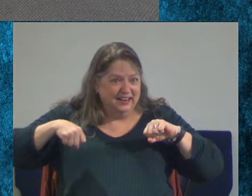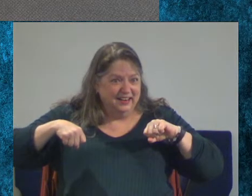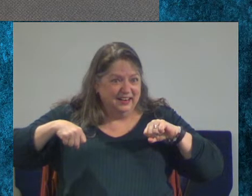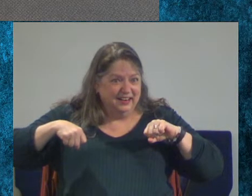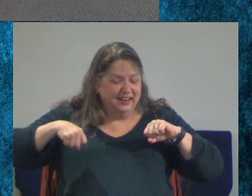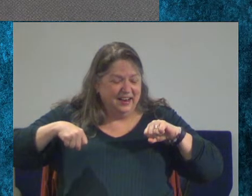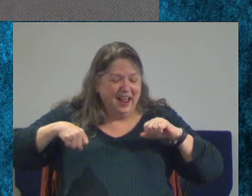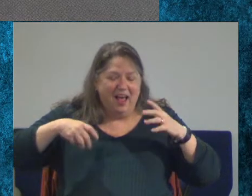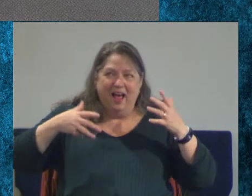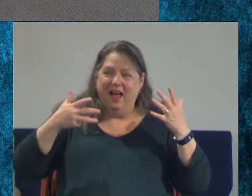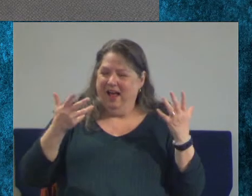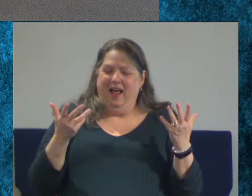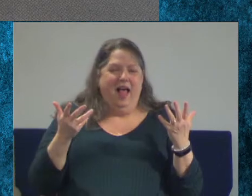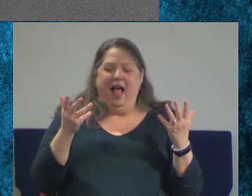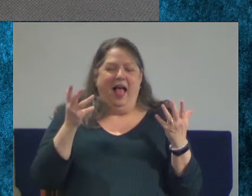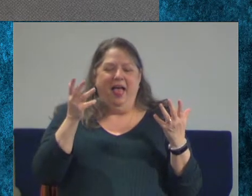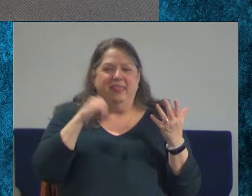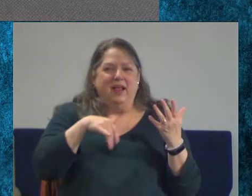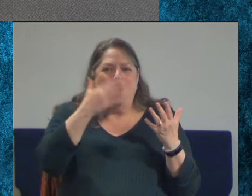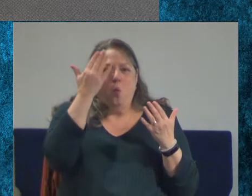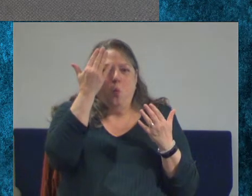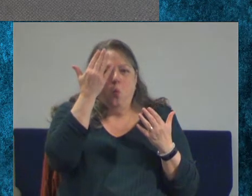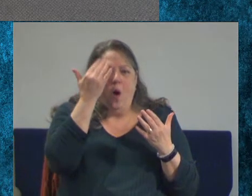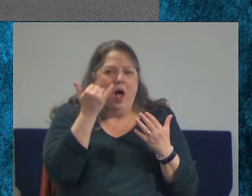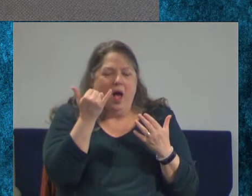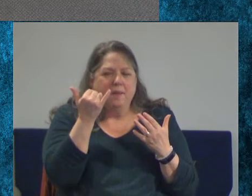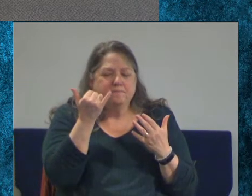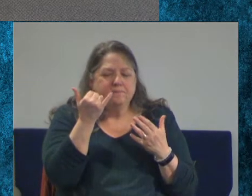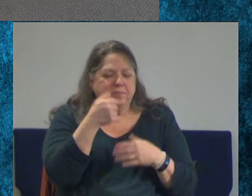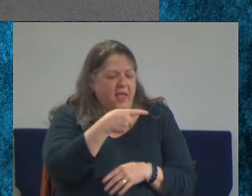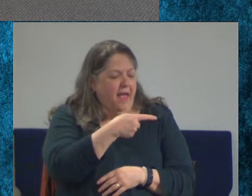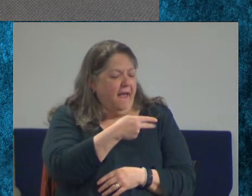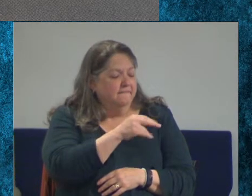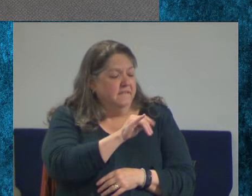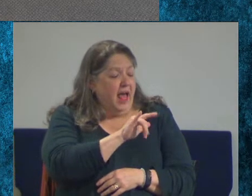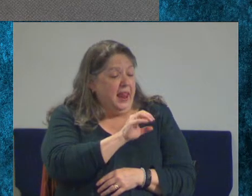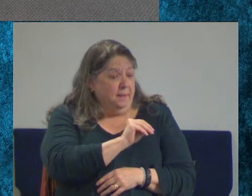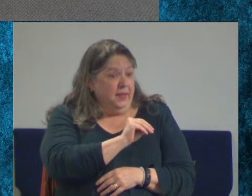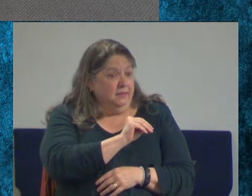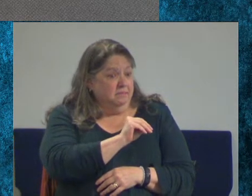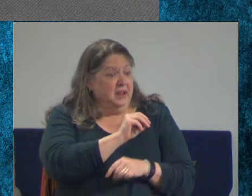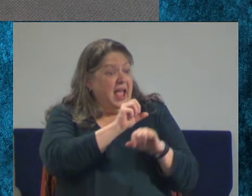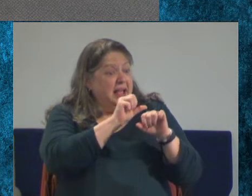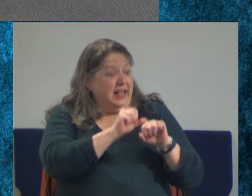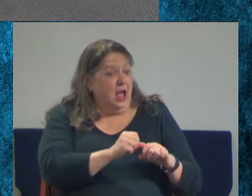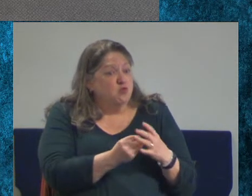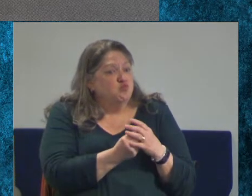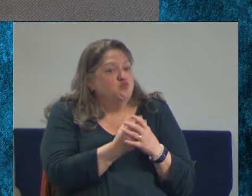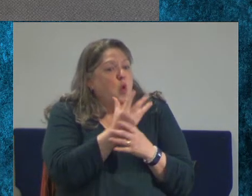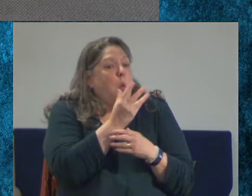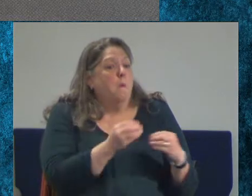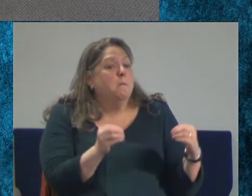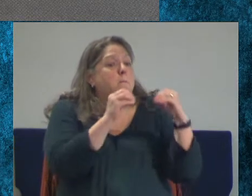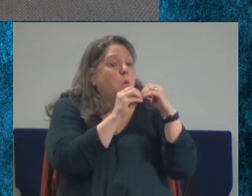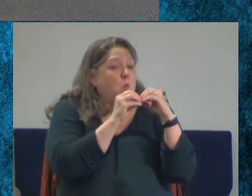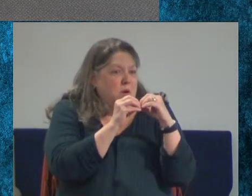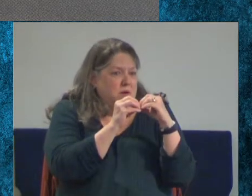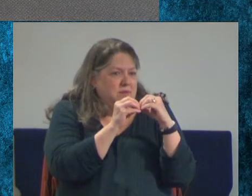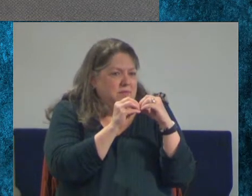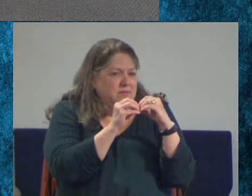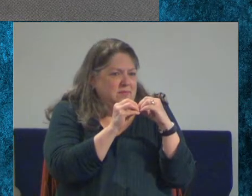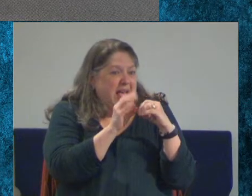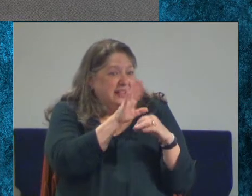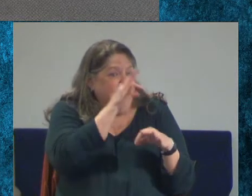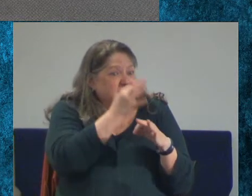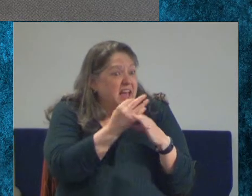every ground. It's a good way to expose and to express the faith that you have in the Lord Jesus Christ. And isn't